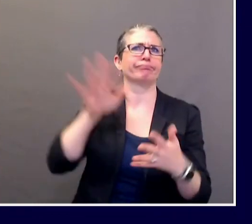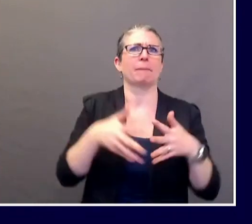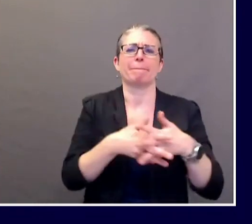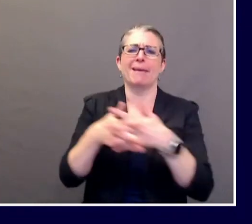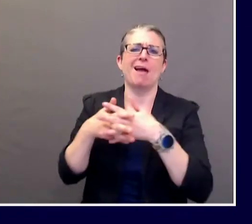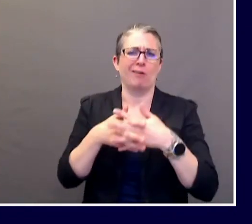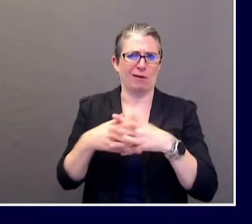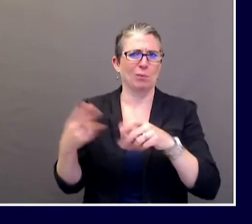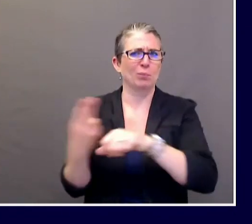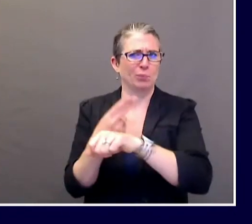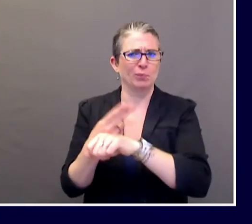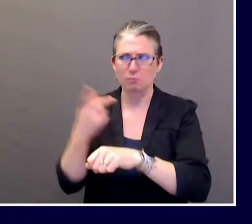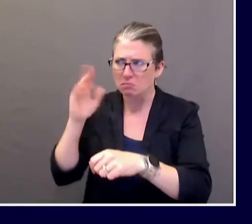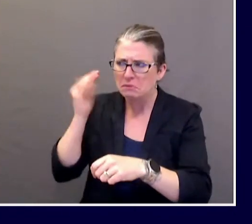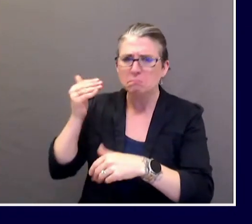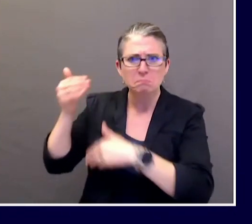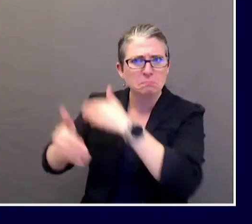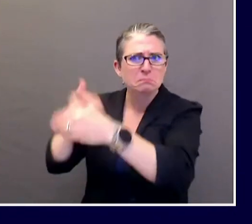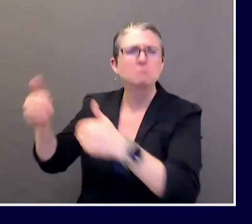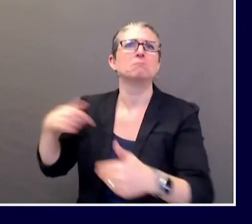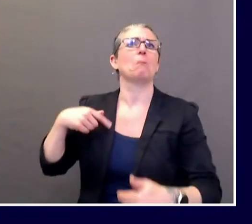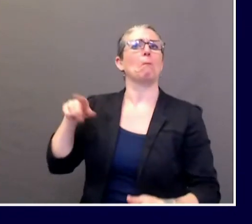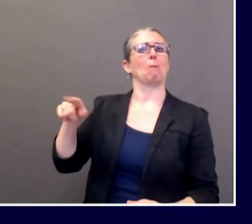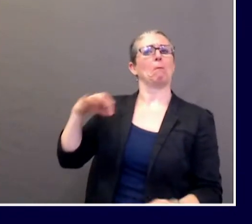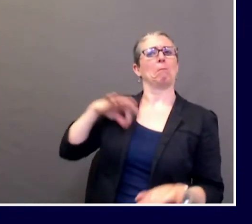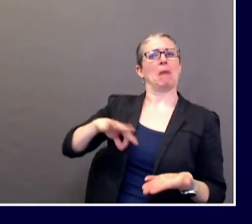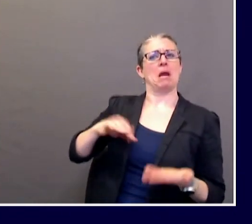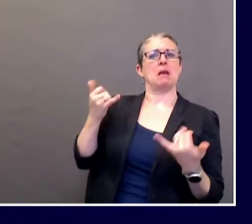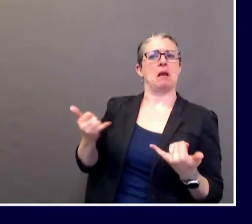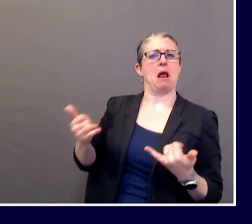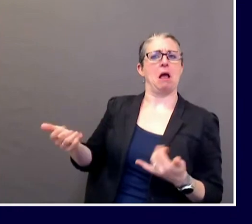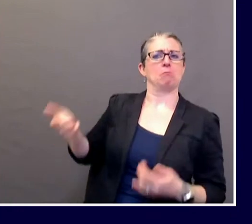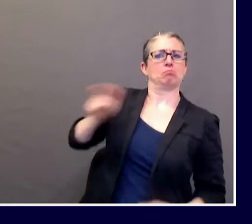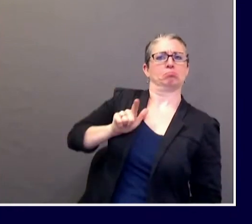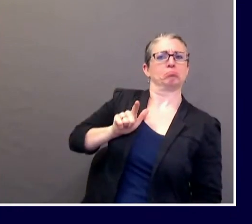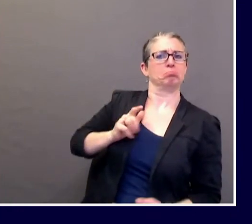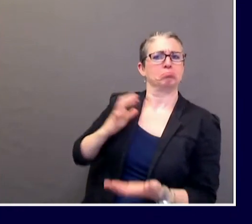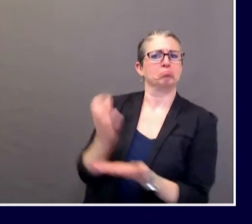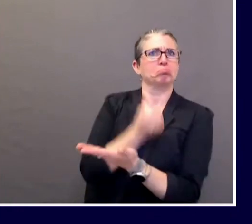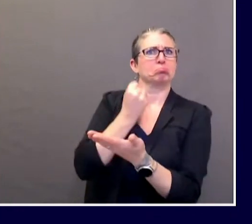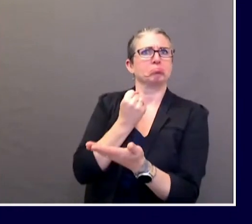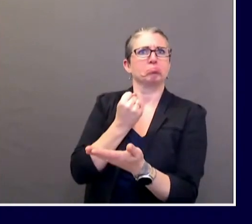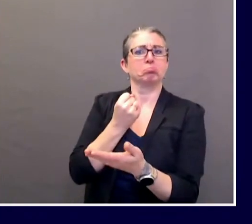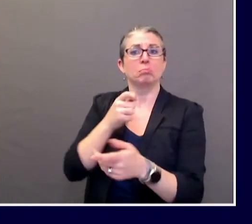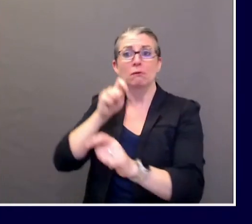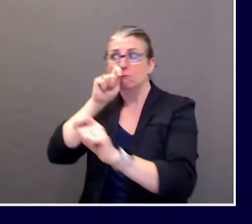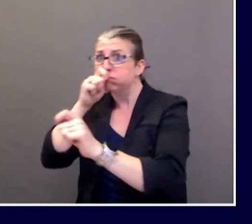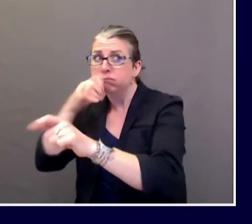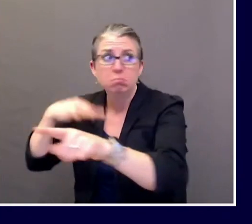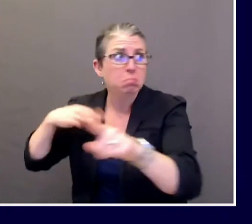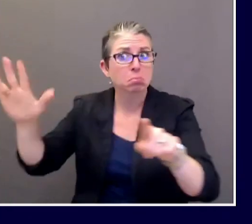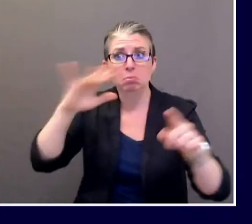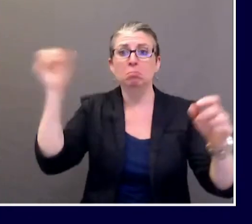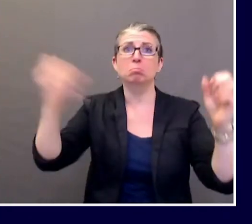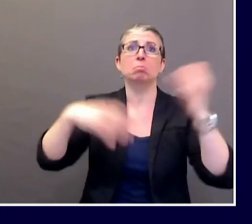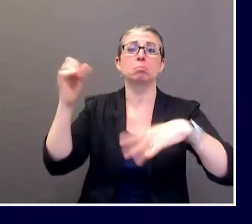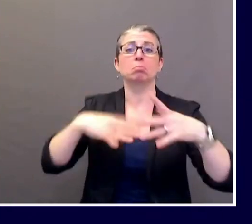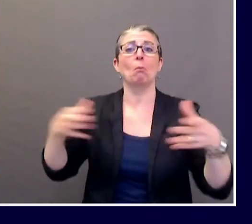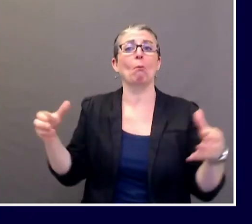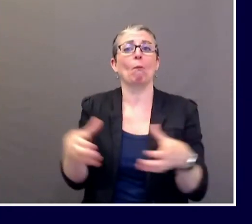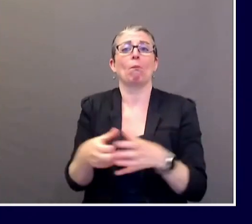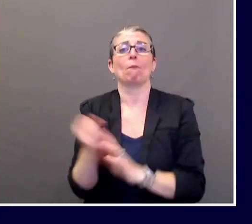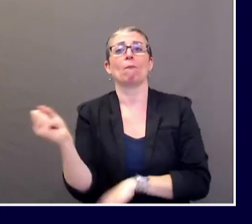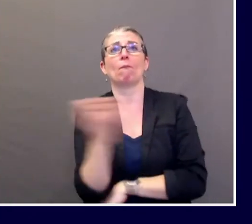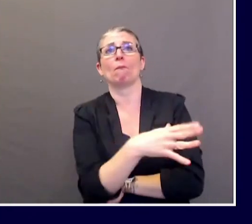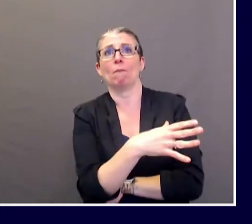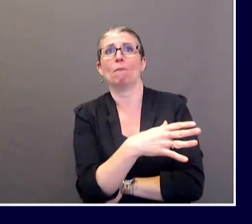for the remainder of this school year, the summer programming, as well as the 2021 and 2022 school year. Testing